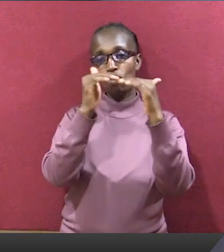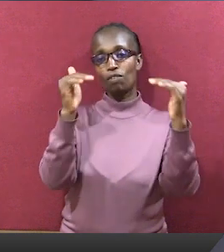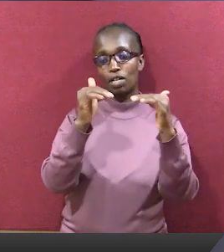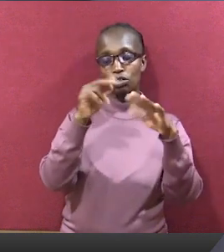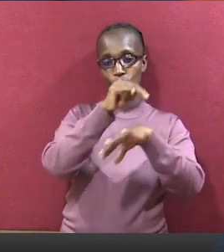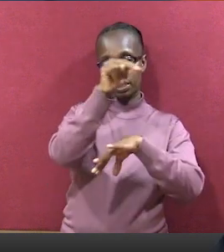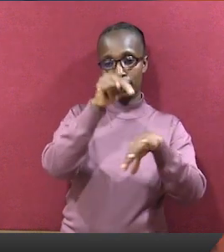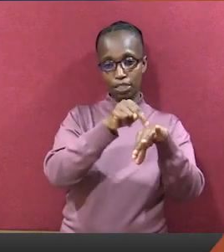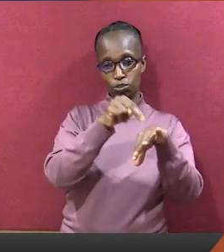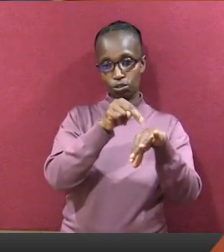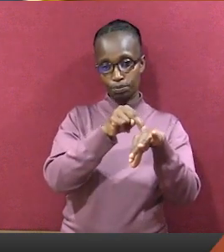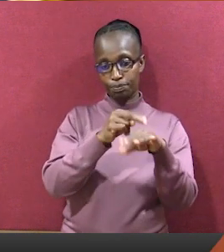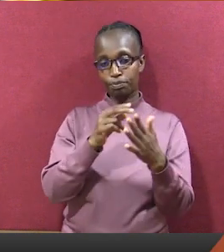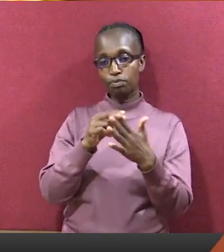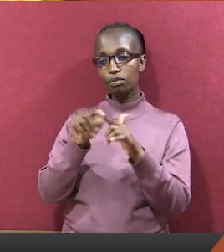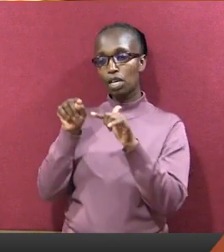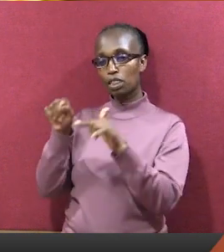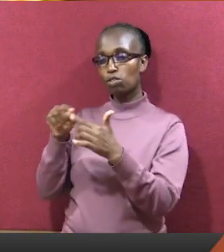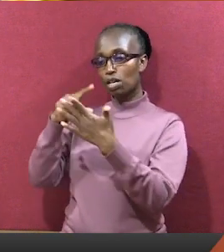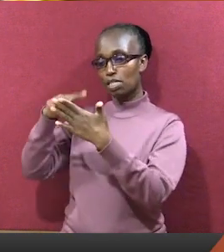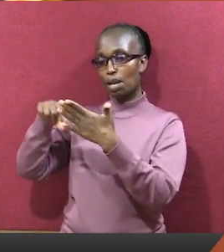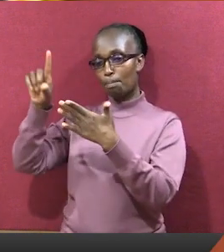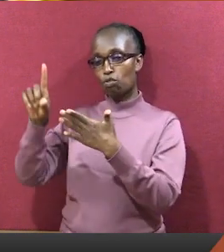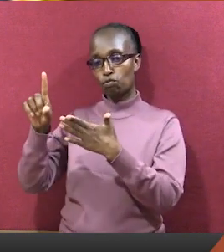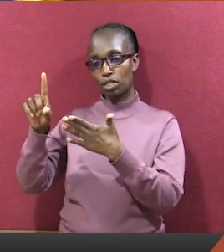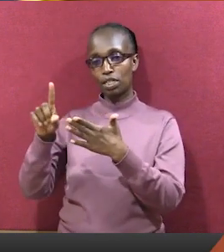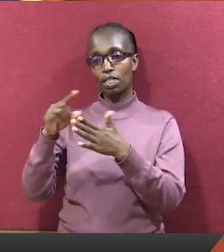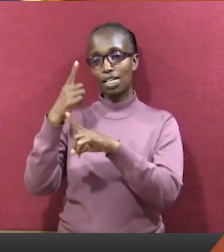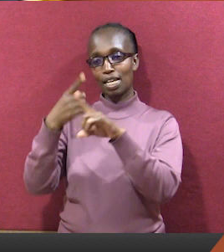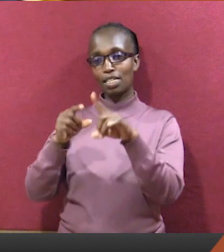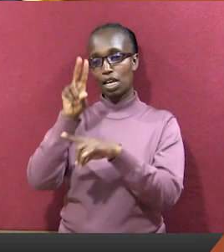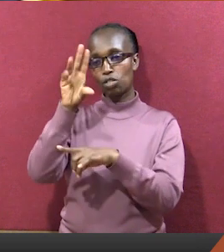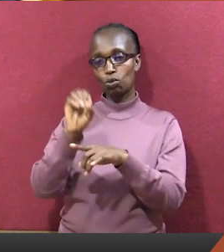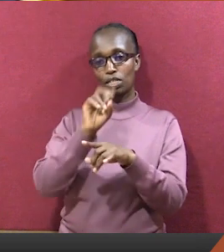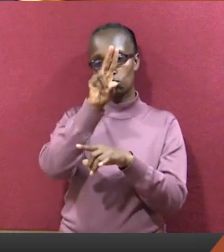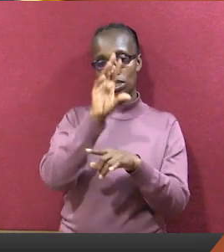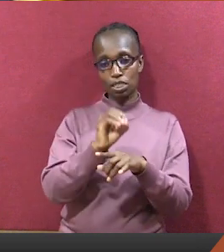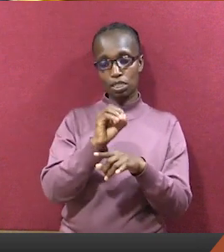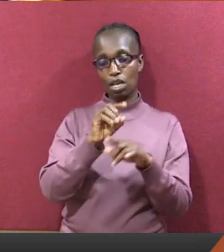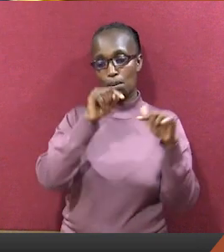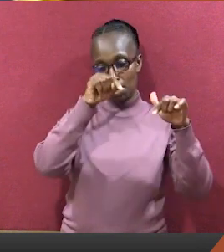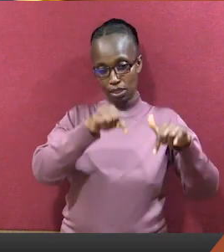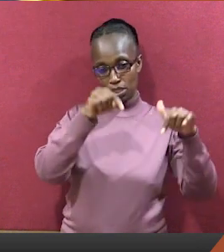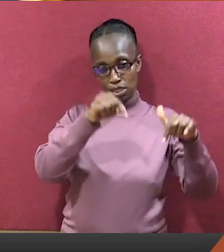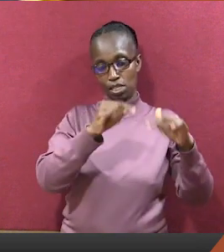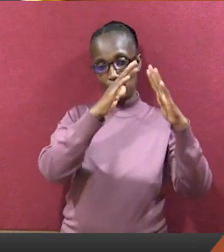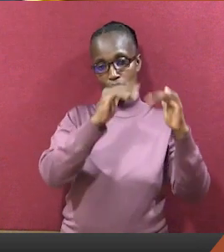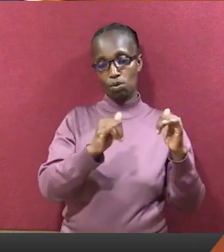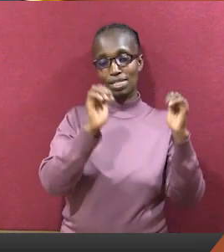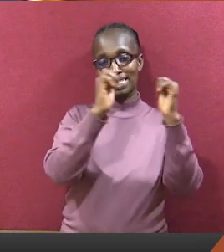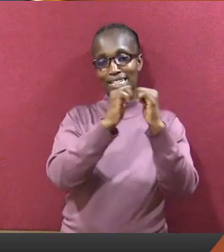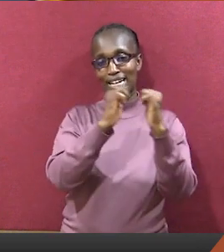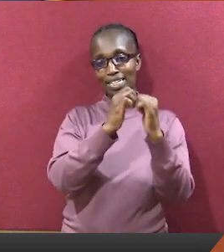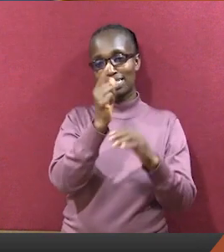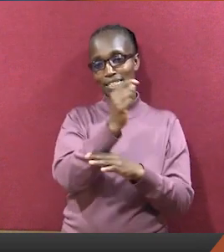kitaifa. Limit of the debt as approved in the 2020